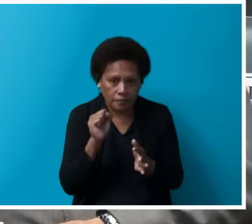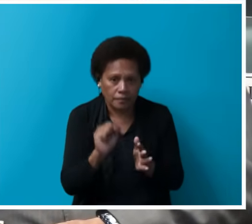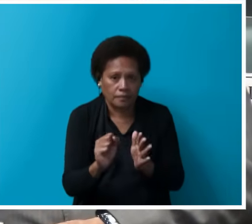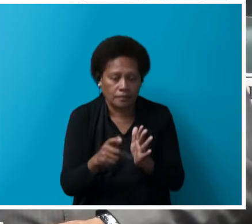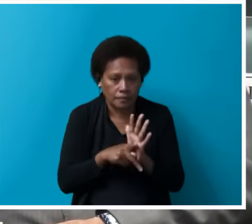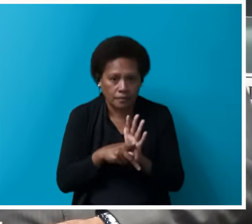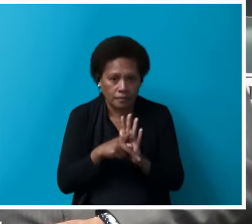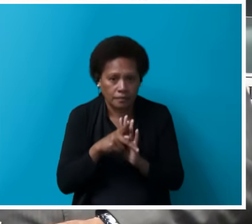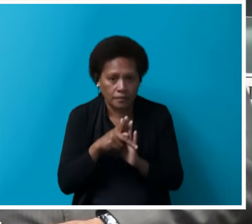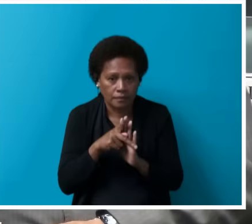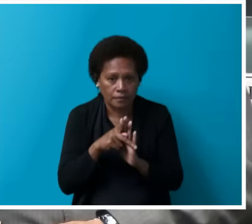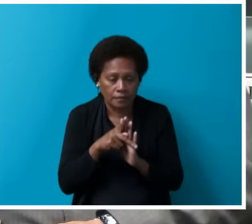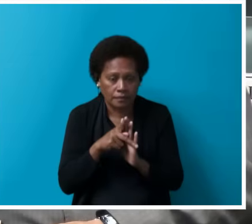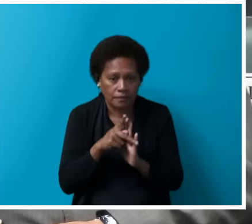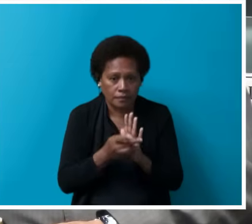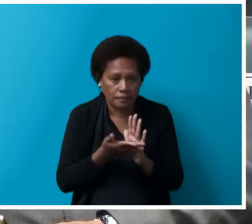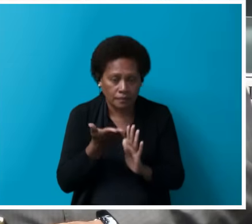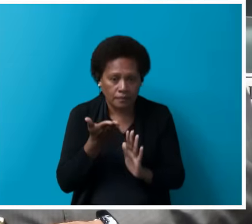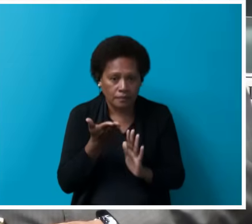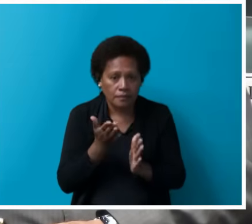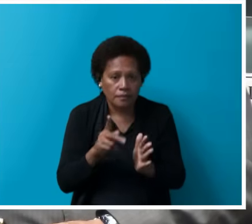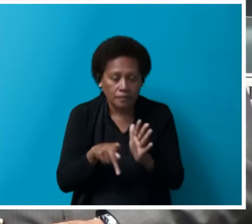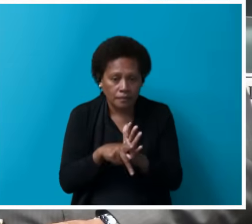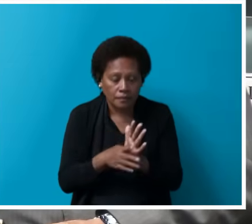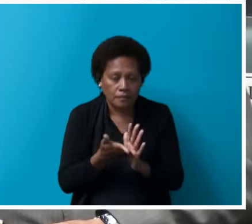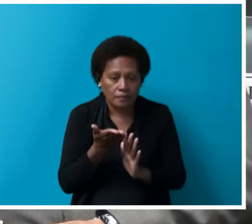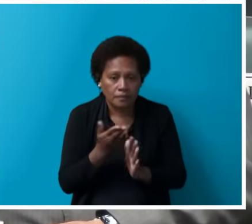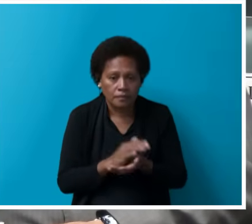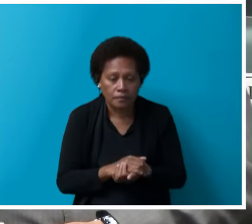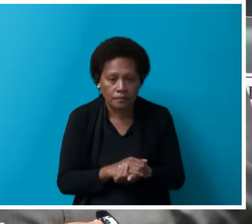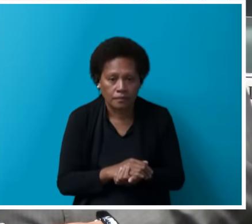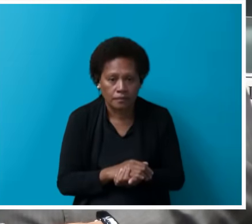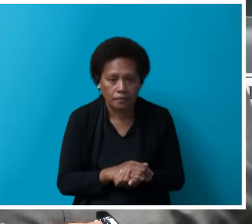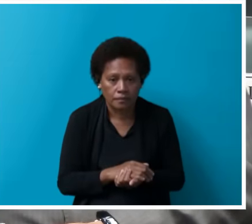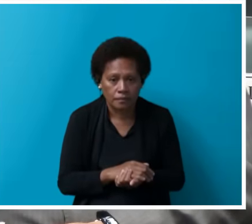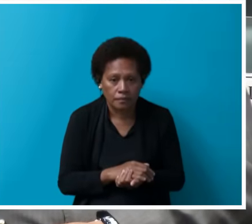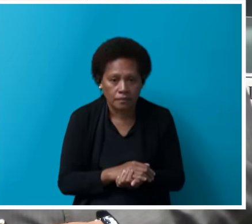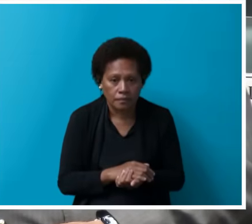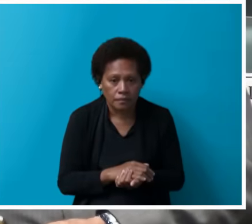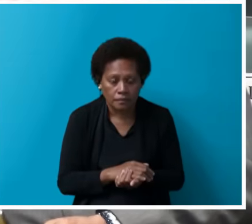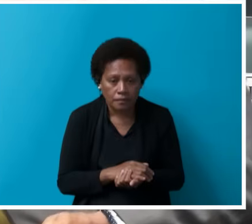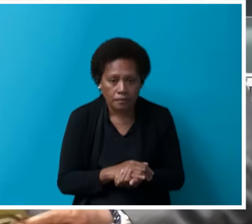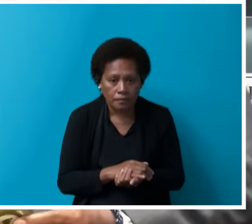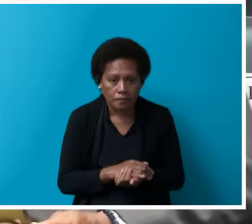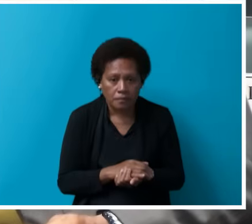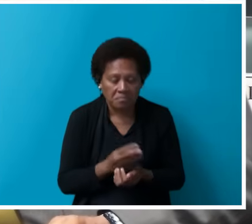That's not very hard for our honorable colleagues on the other side to understand. Simple. It's